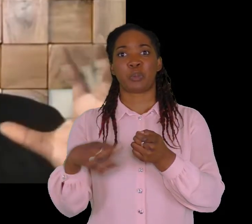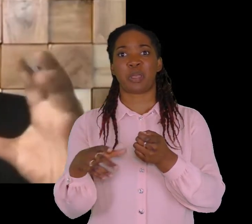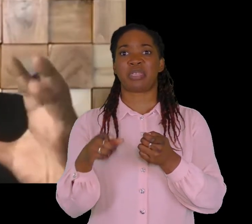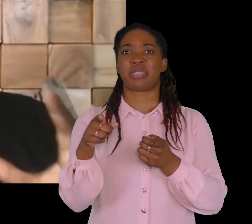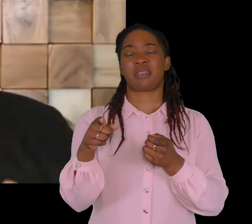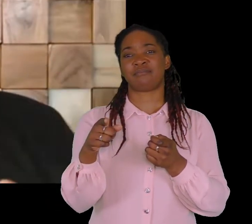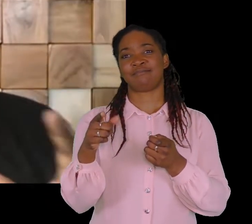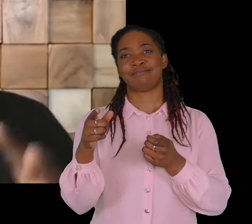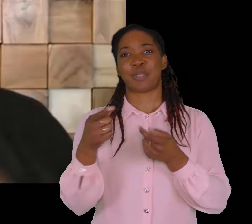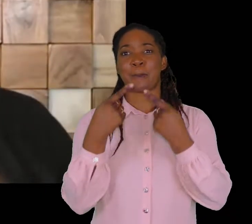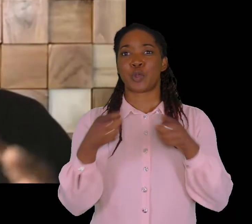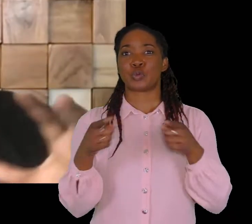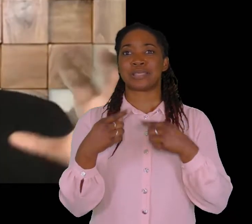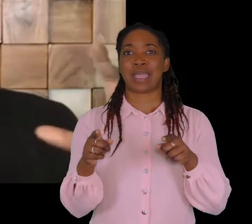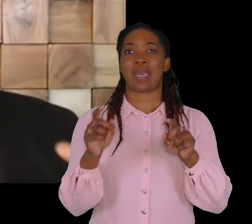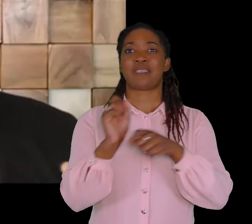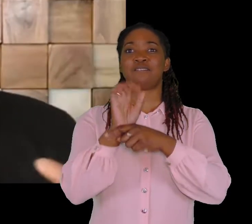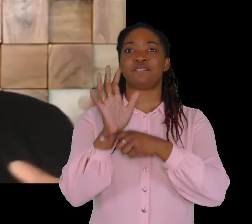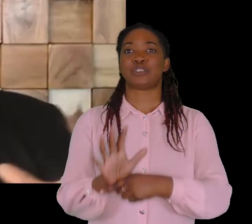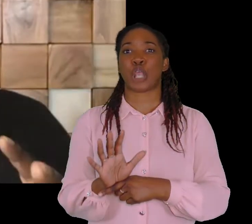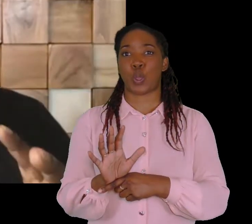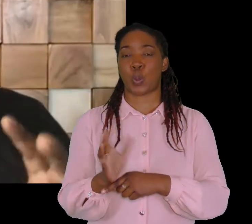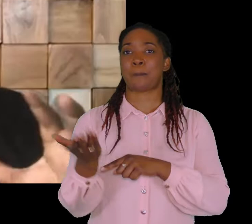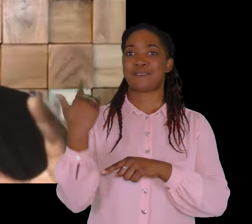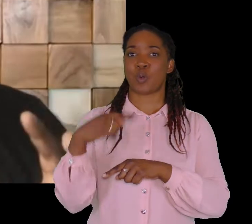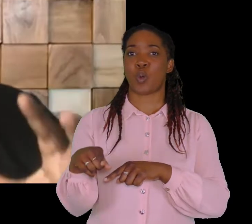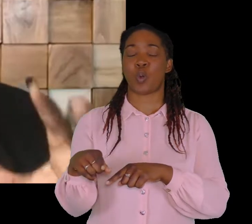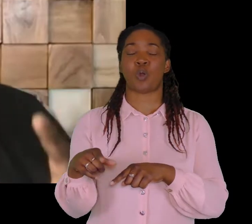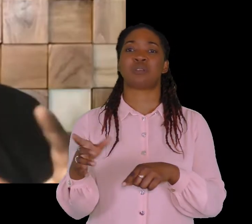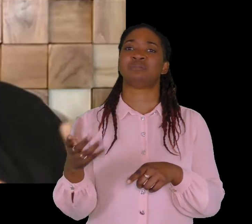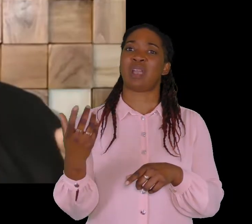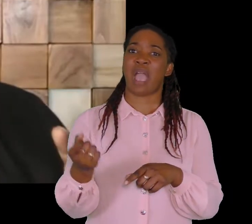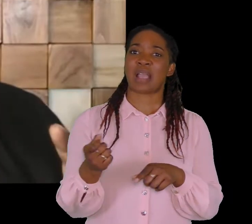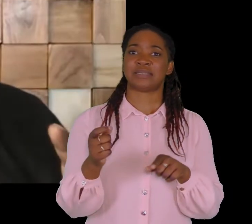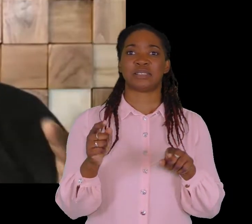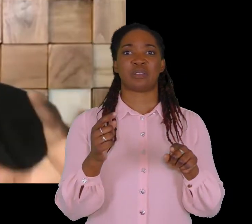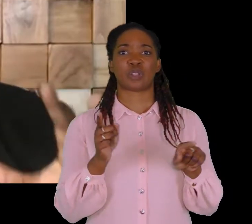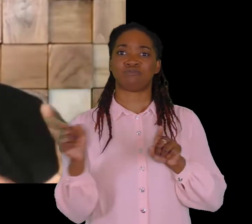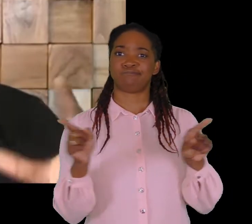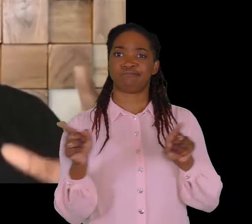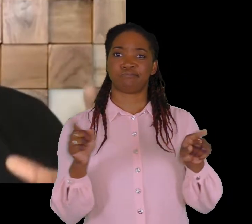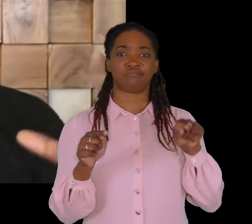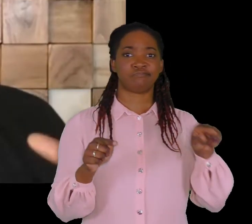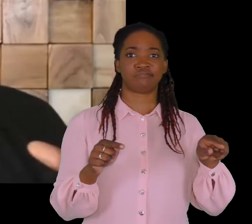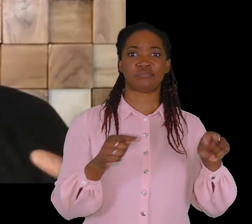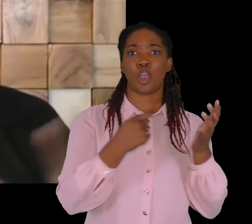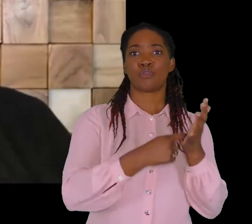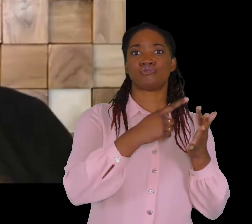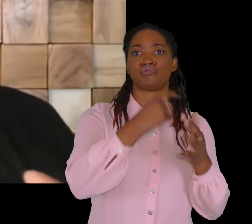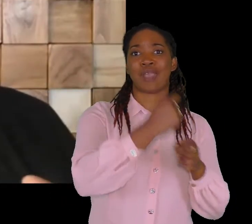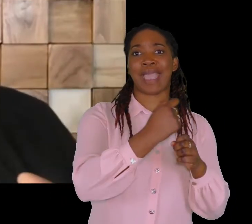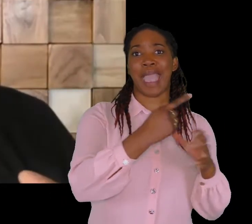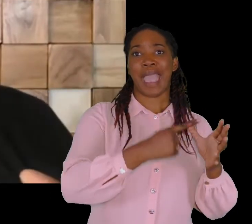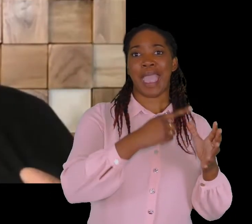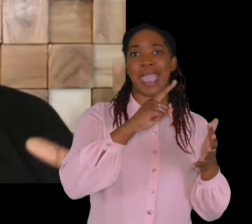the juxtaposition between the kind of, you know, reggae, the dub soundtrack at the time, which, you know, it absolutely